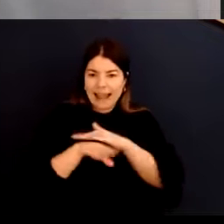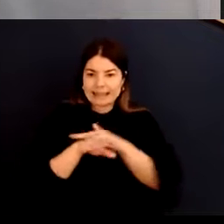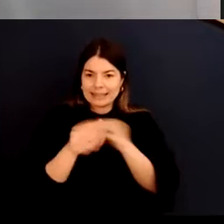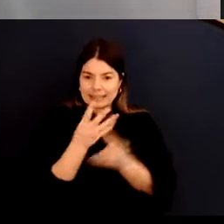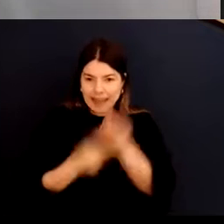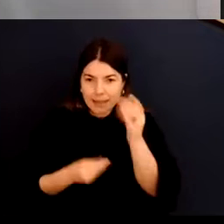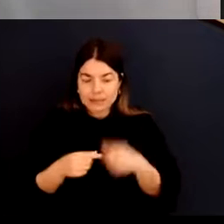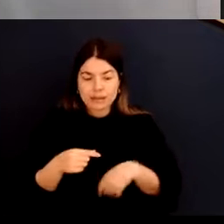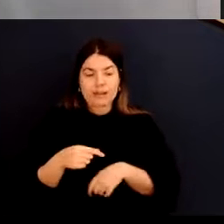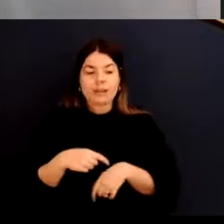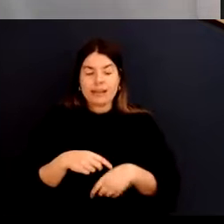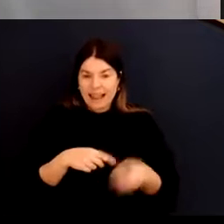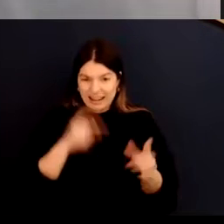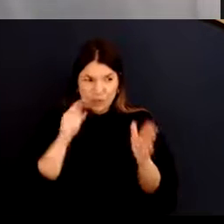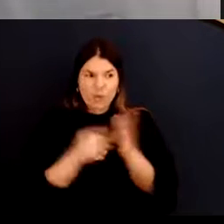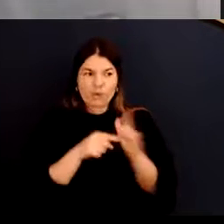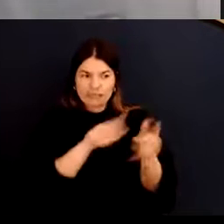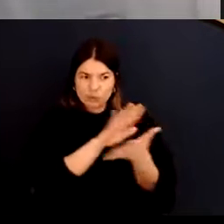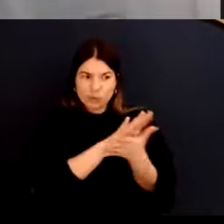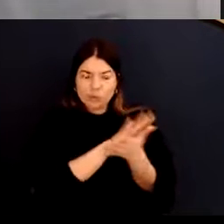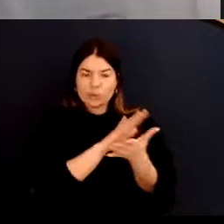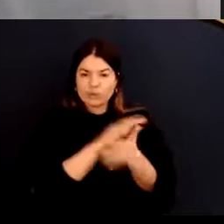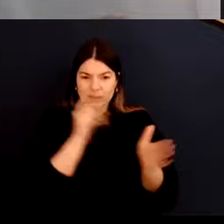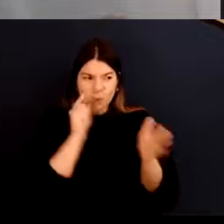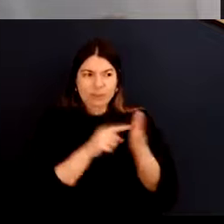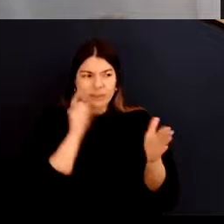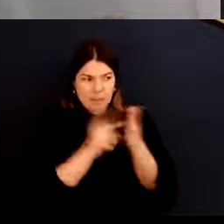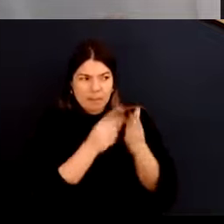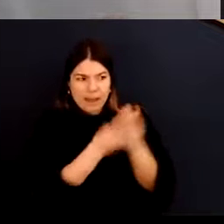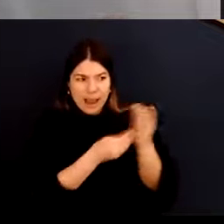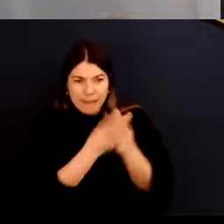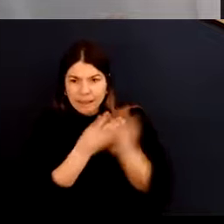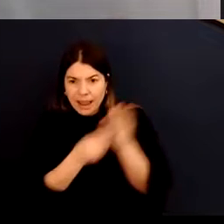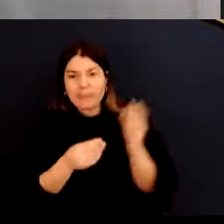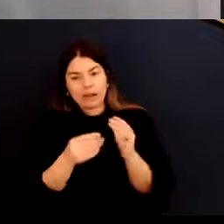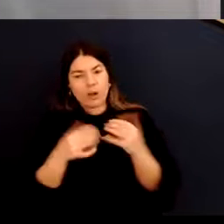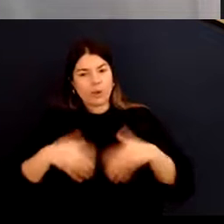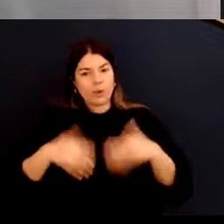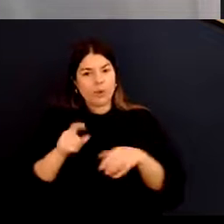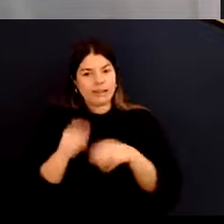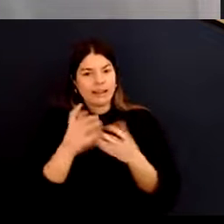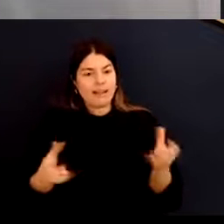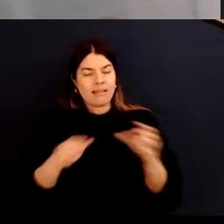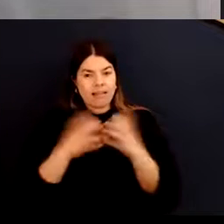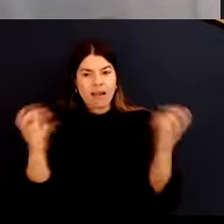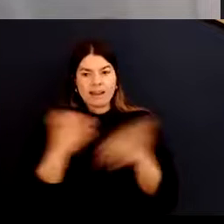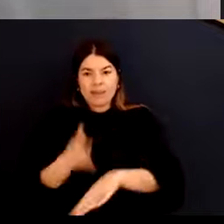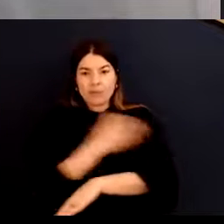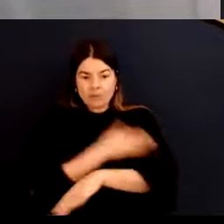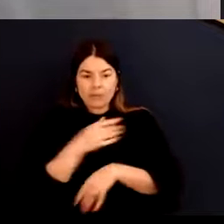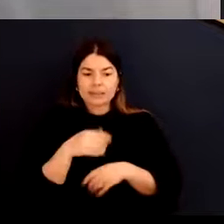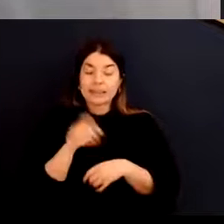at school, even though I see improvements, there's a lot that needs to be done. And there also needs to be education and